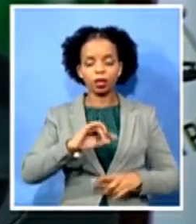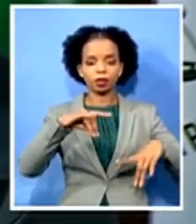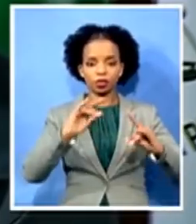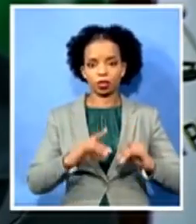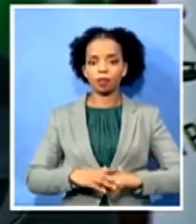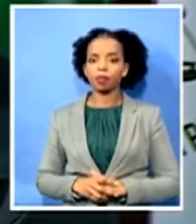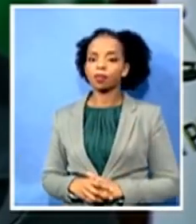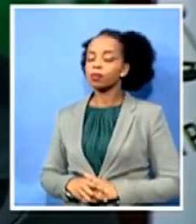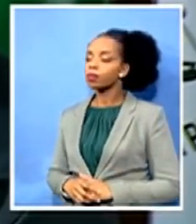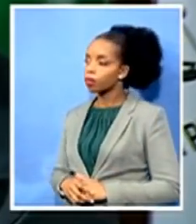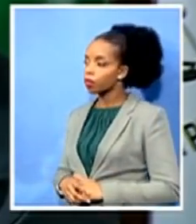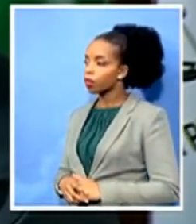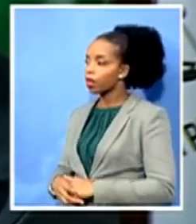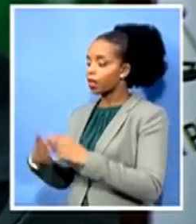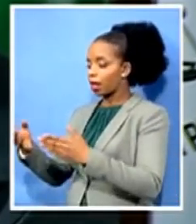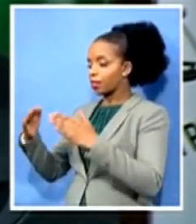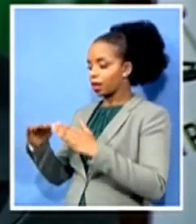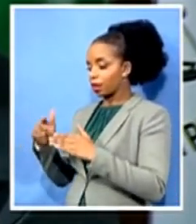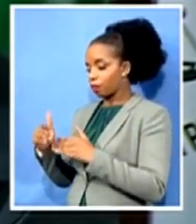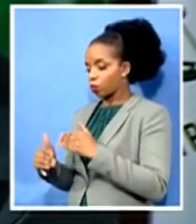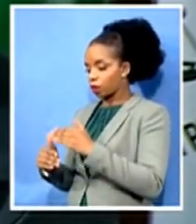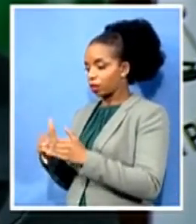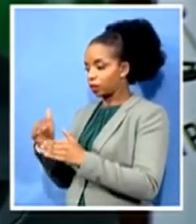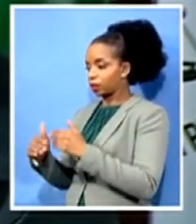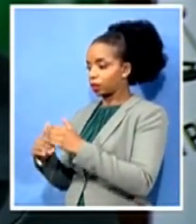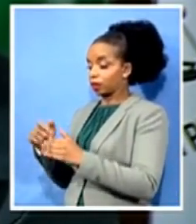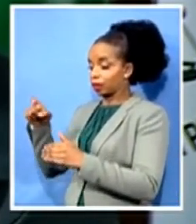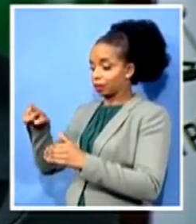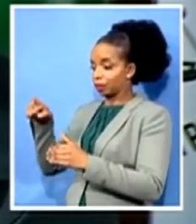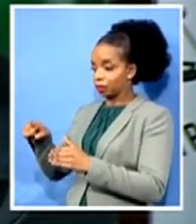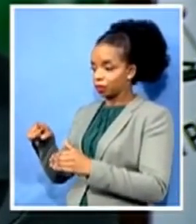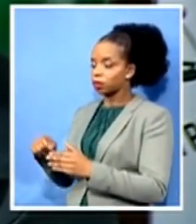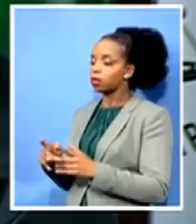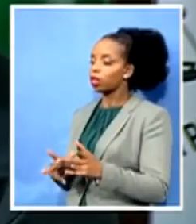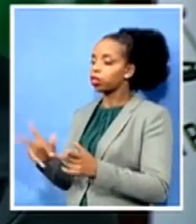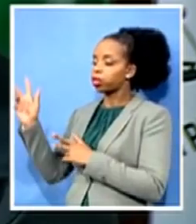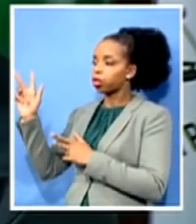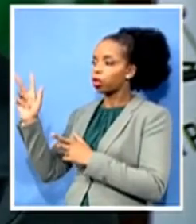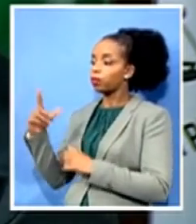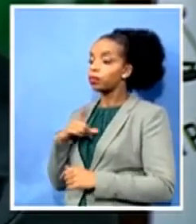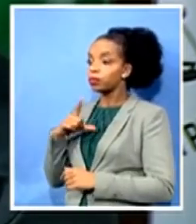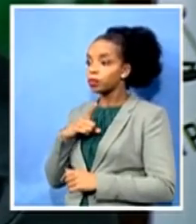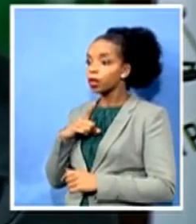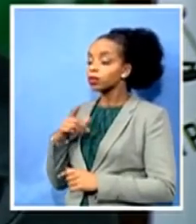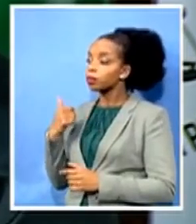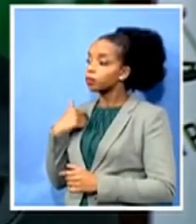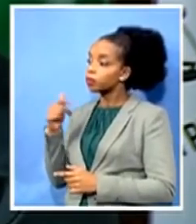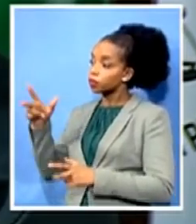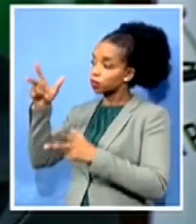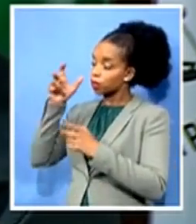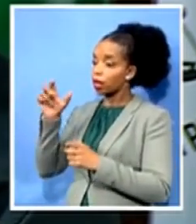abandoned because, as I understand from other witnesses who have come before you, the tender period